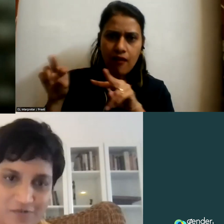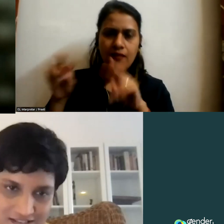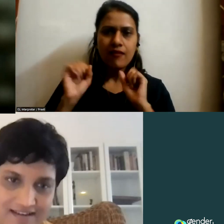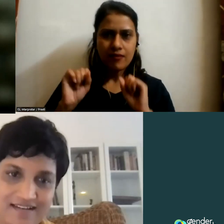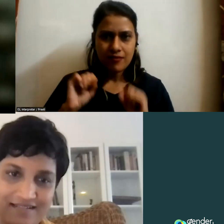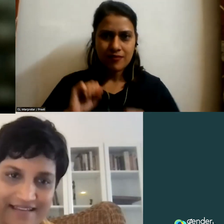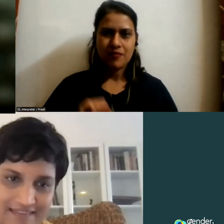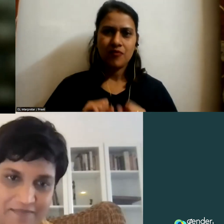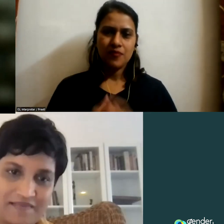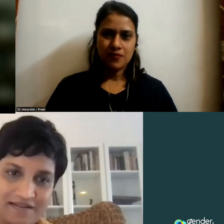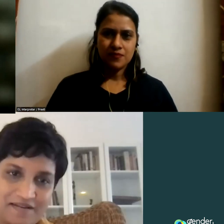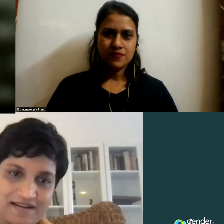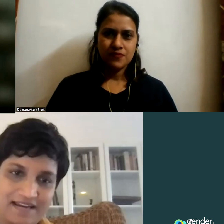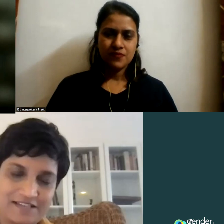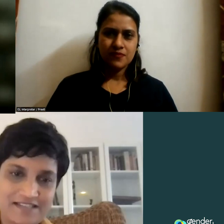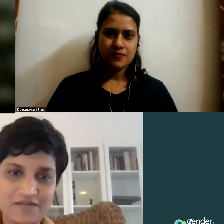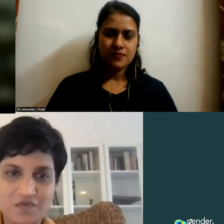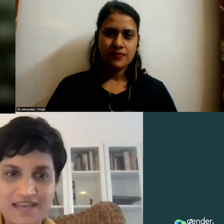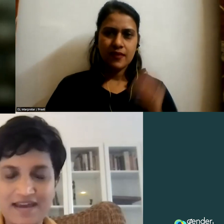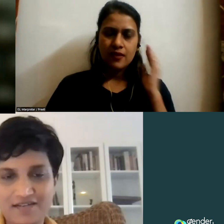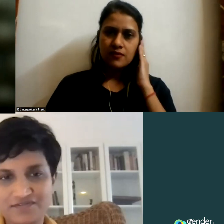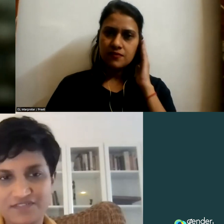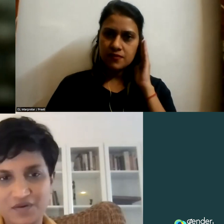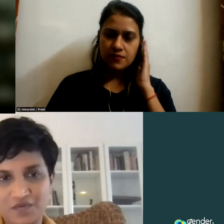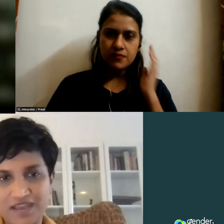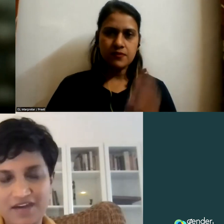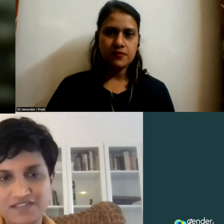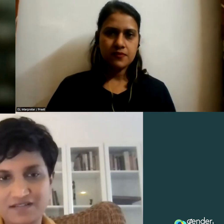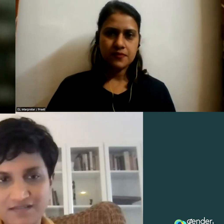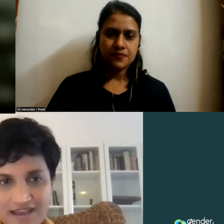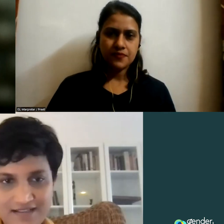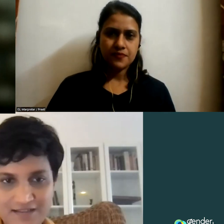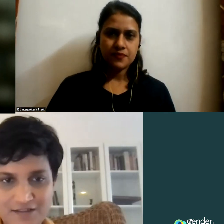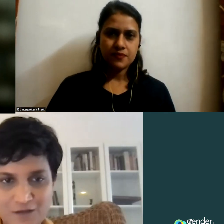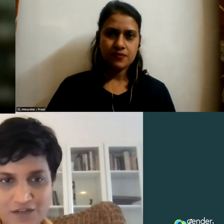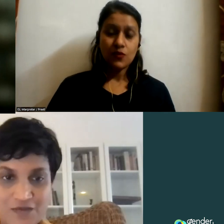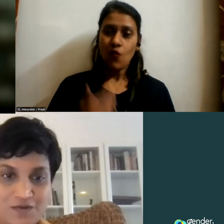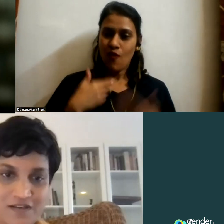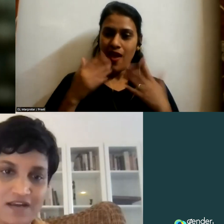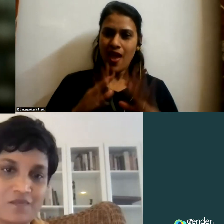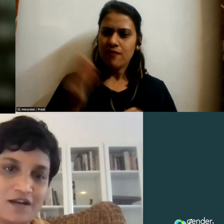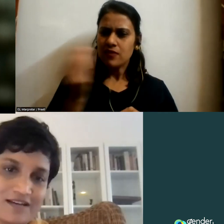from the outside and them. It's just that we have certain access to resources that we can bring into